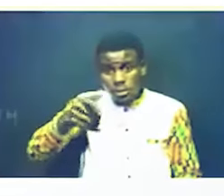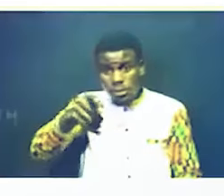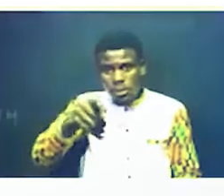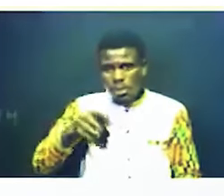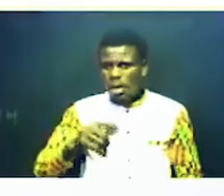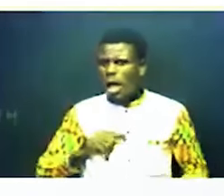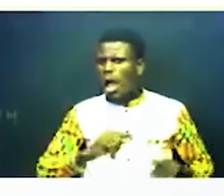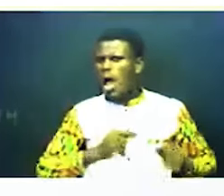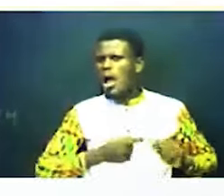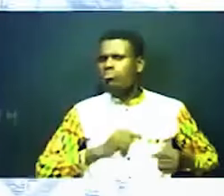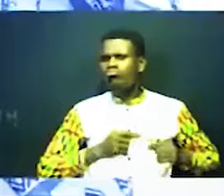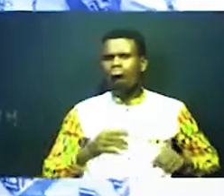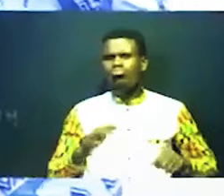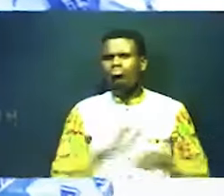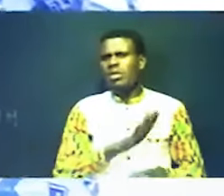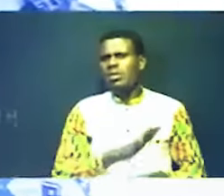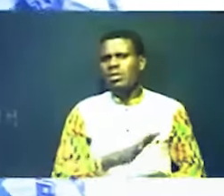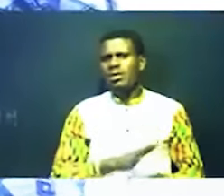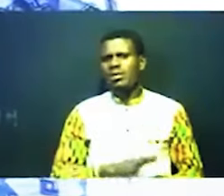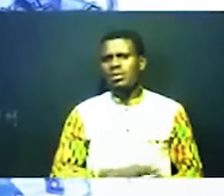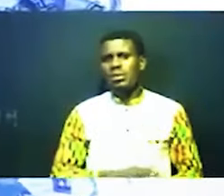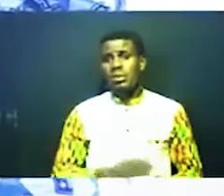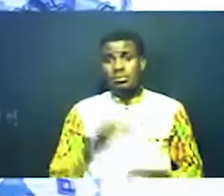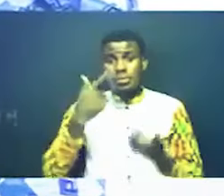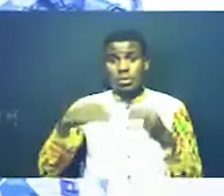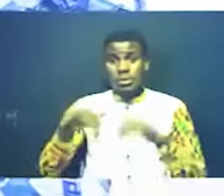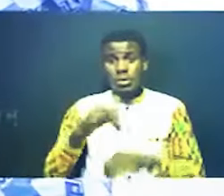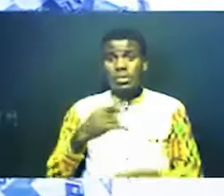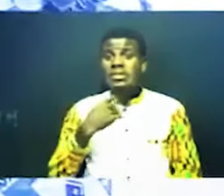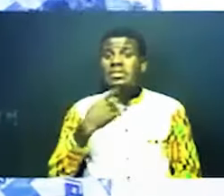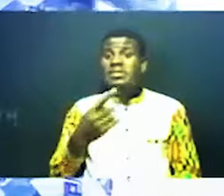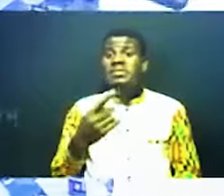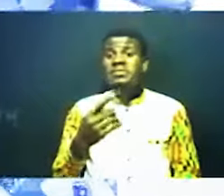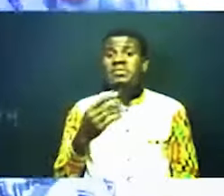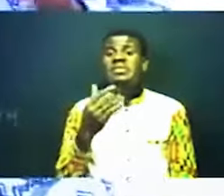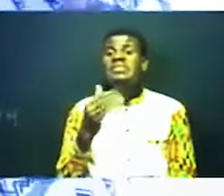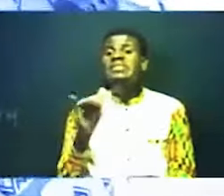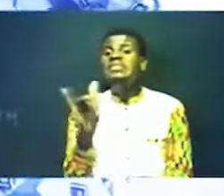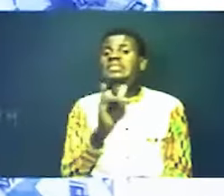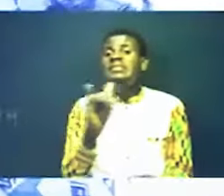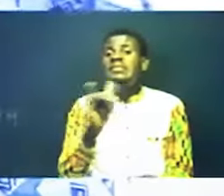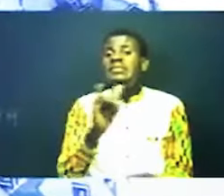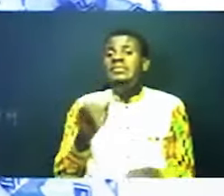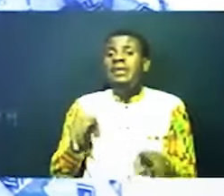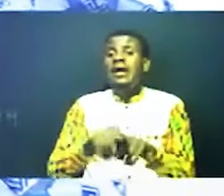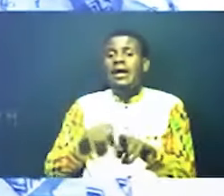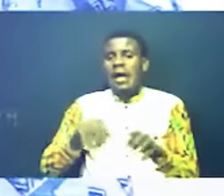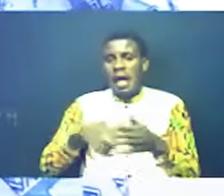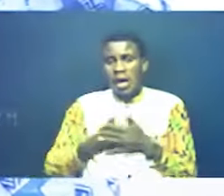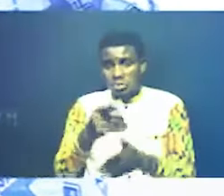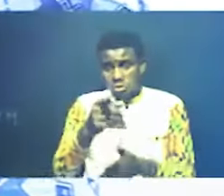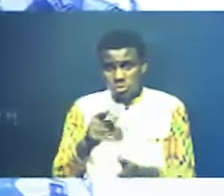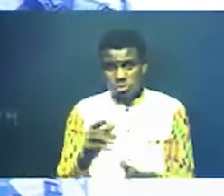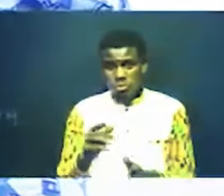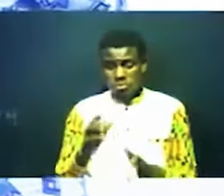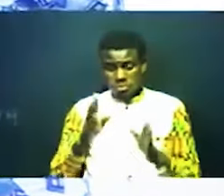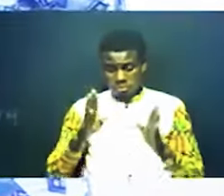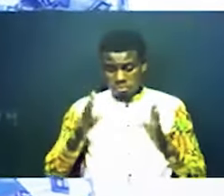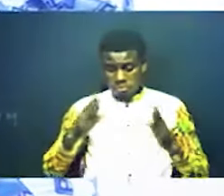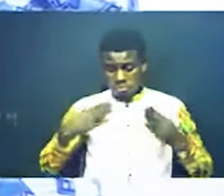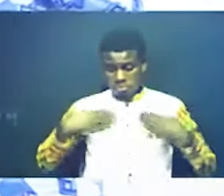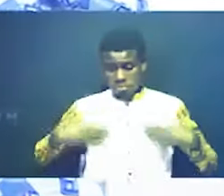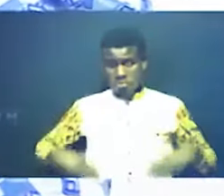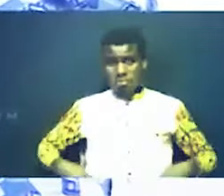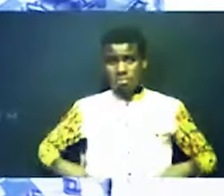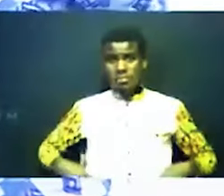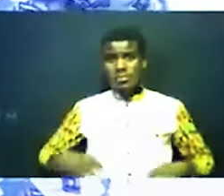se wodi atem wa eye ye papa. Because they will tell you just as the thing is. Sanse wobeka edia frau se dia otie no. Normally they will